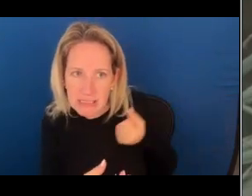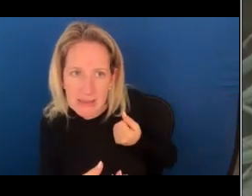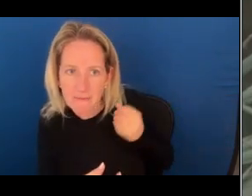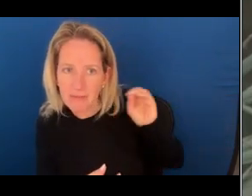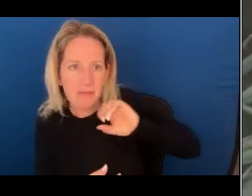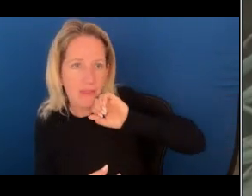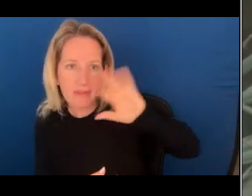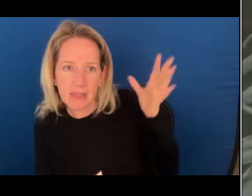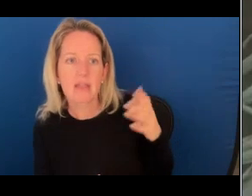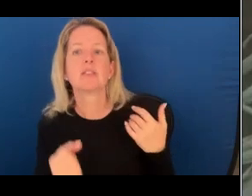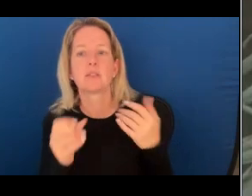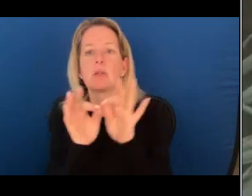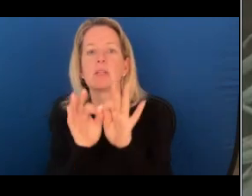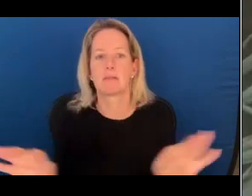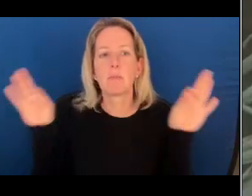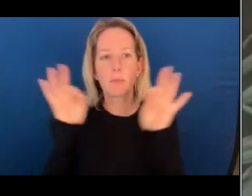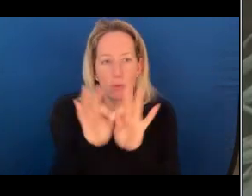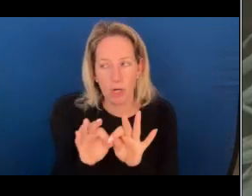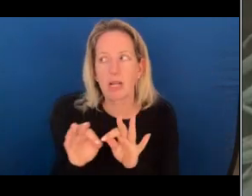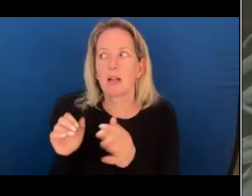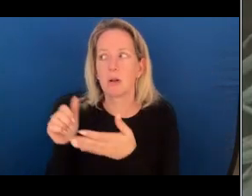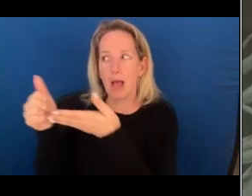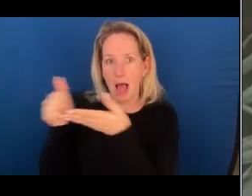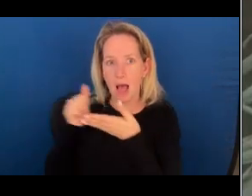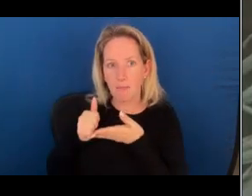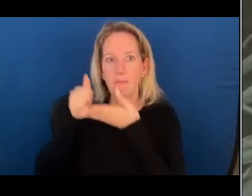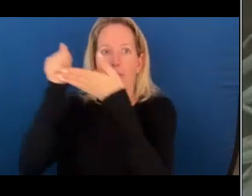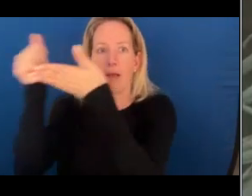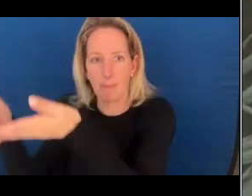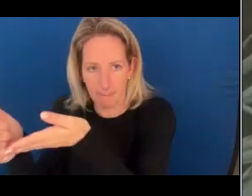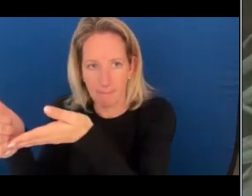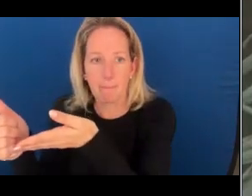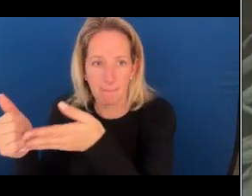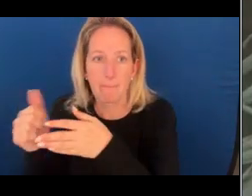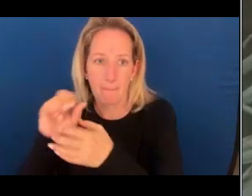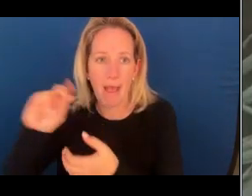being mindful of how they're helping you and want to help them back, sort of thing.